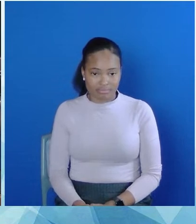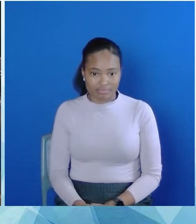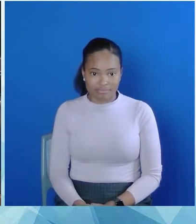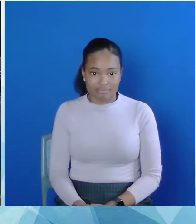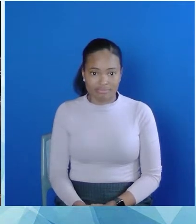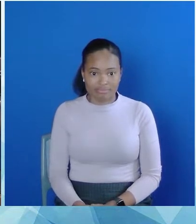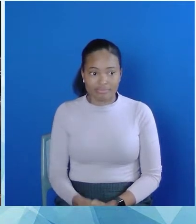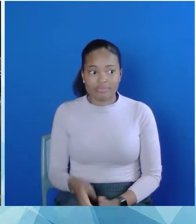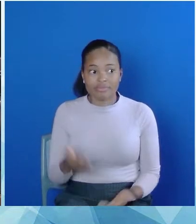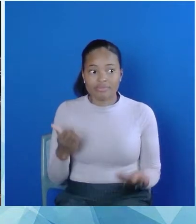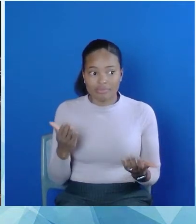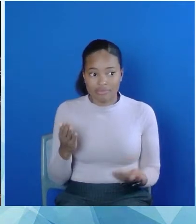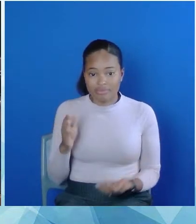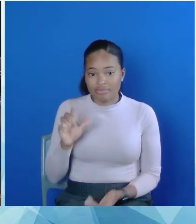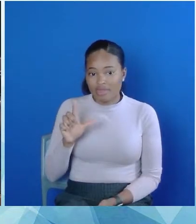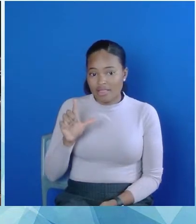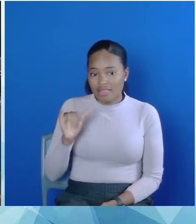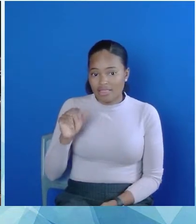This is Board Member Bowe.